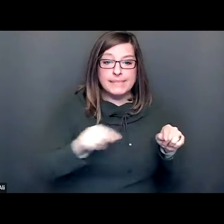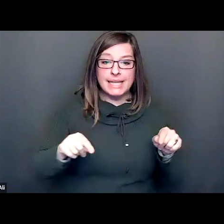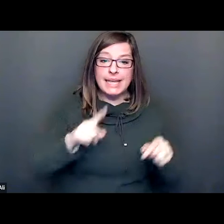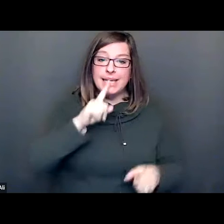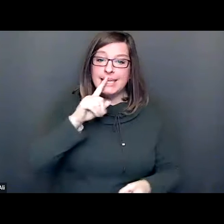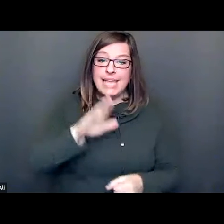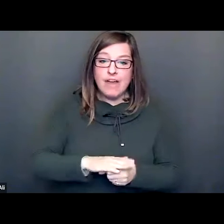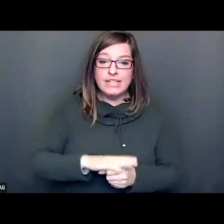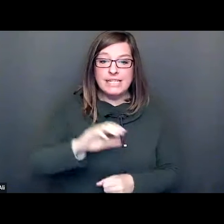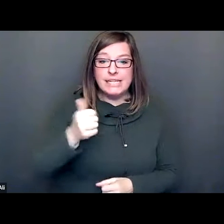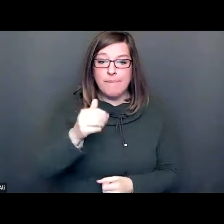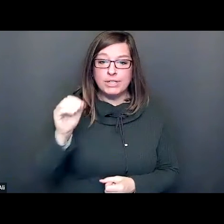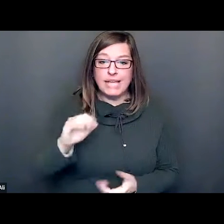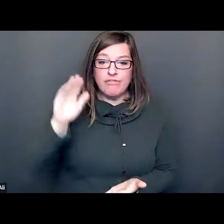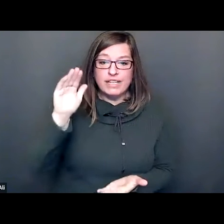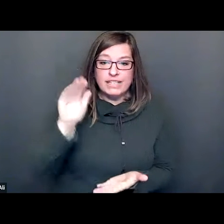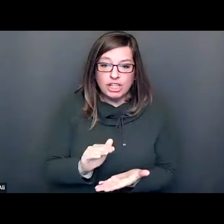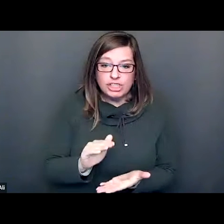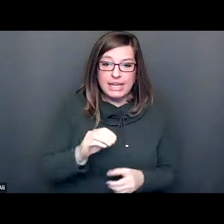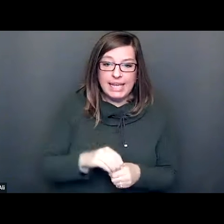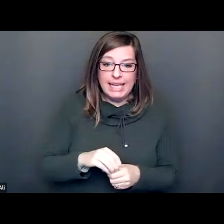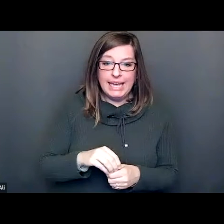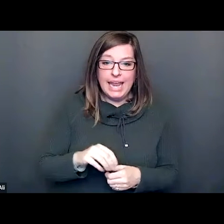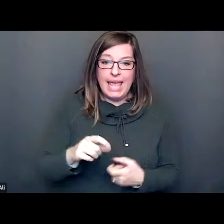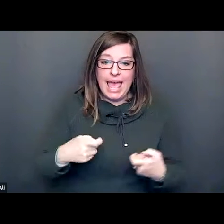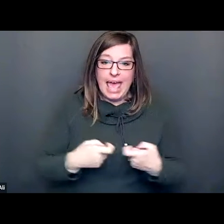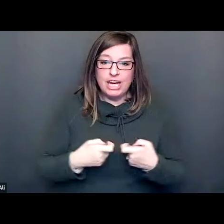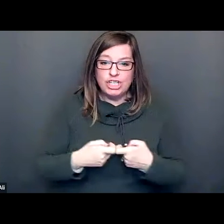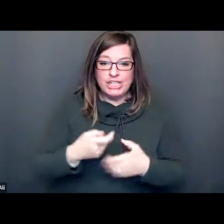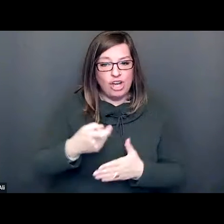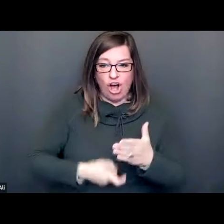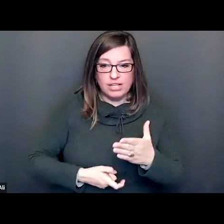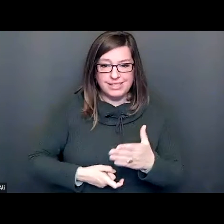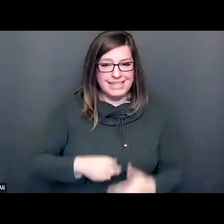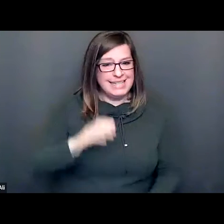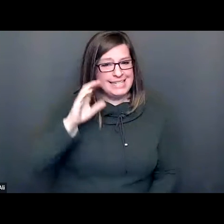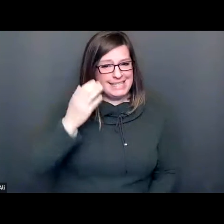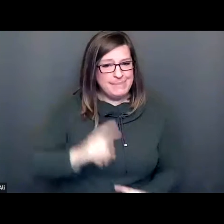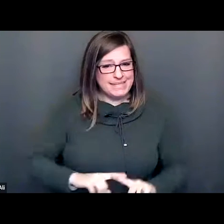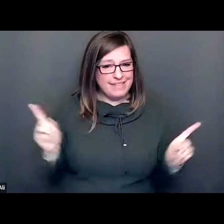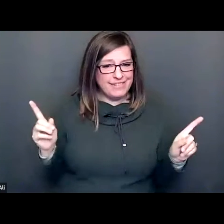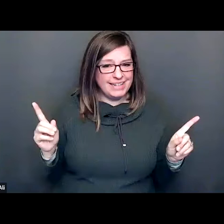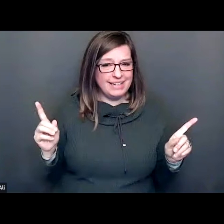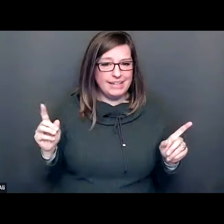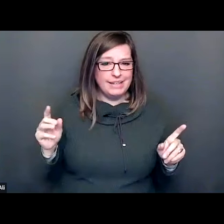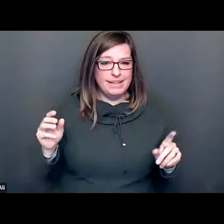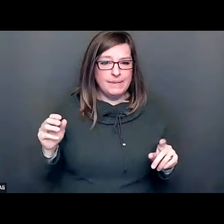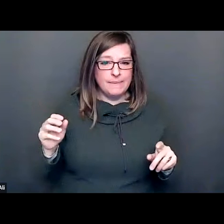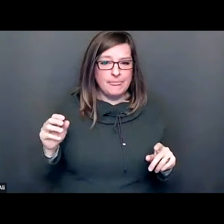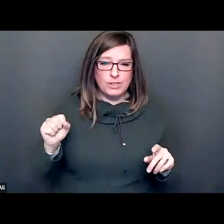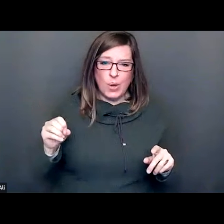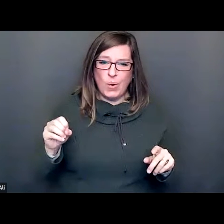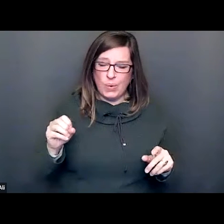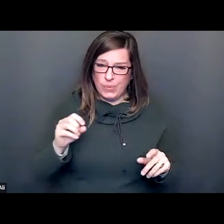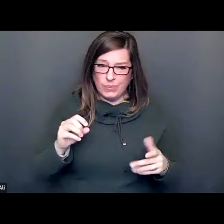guaranteeing 10% reduction in energy costs. It doesn't sound like that's what we're looking at here. I think this maybe gets to the distinction between the two